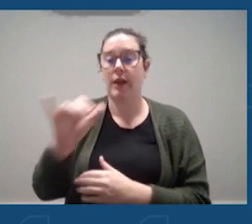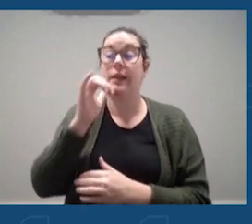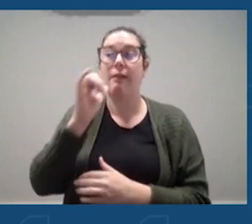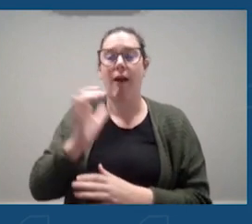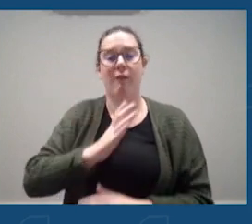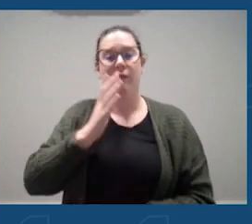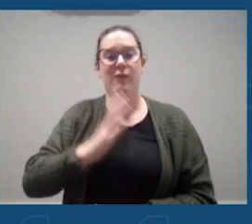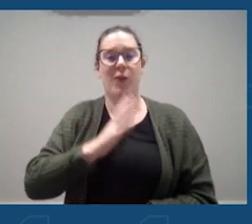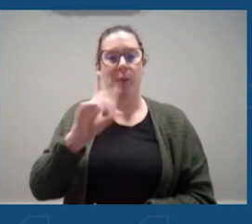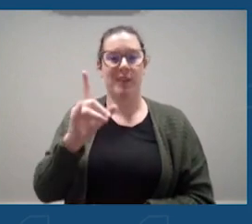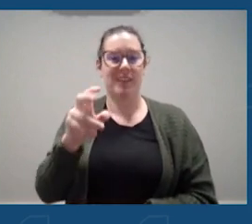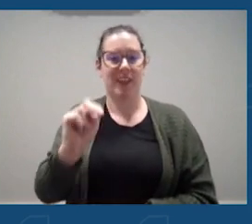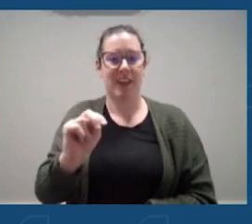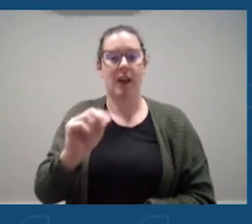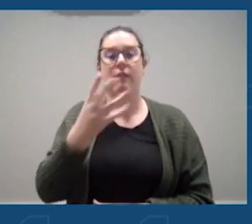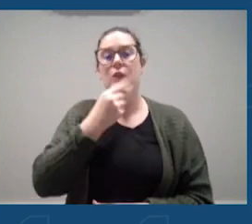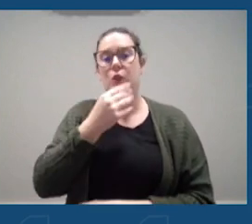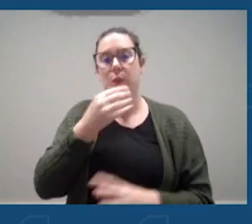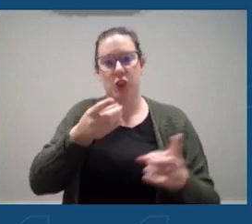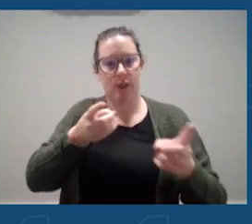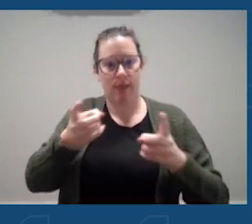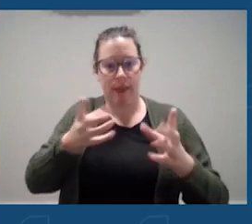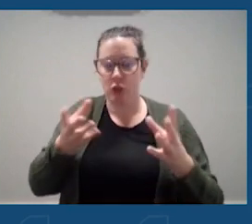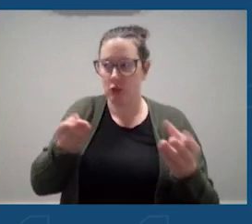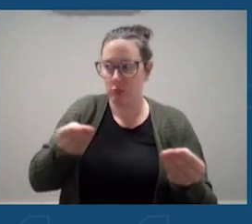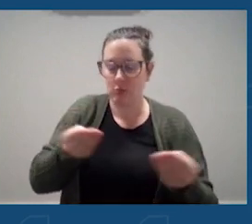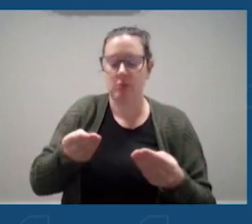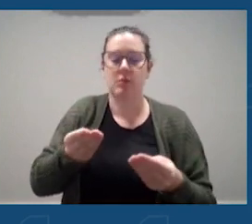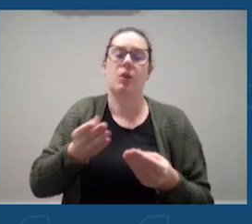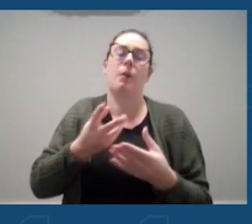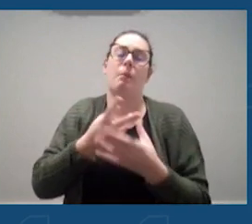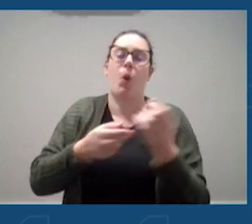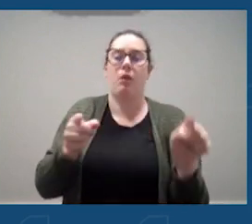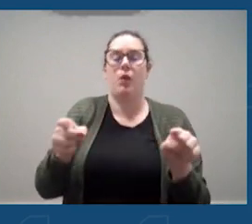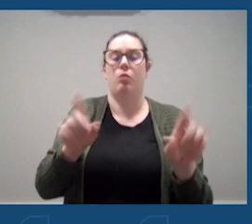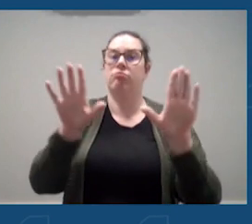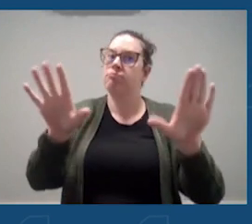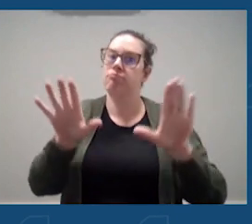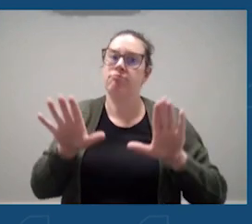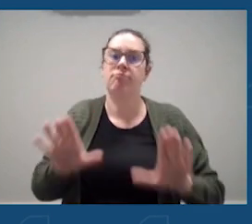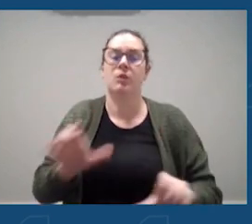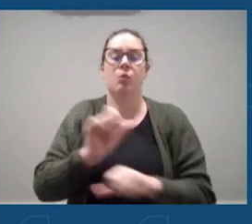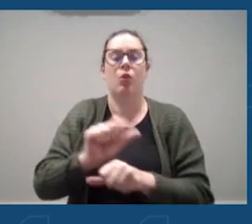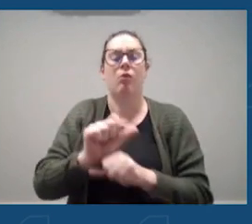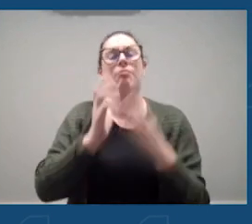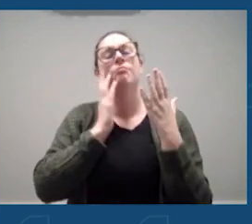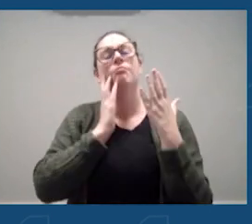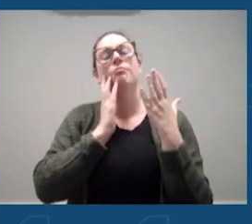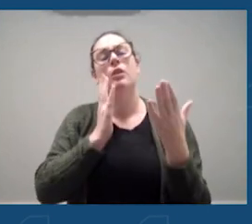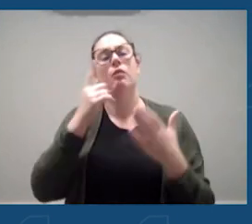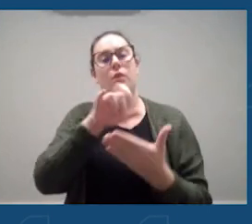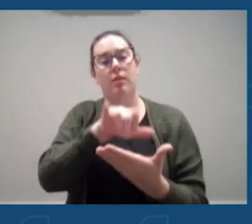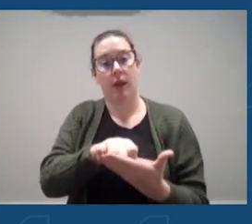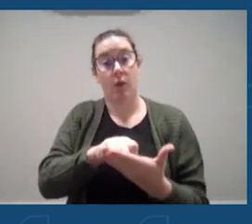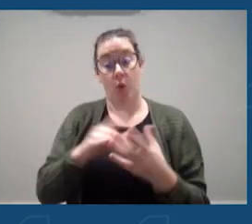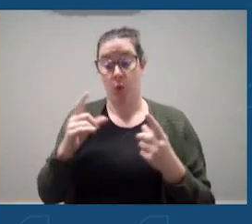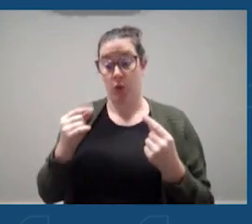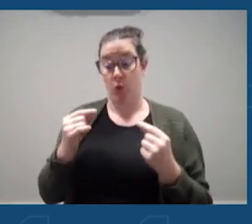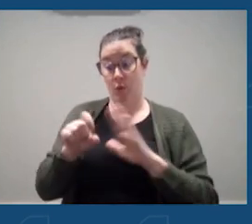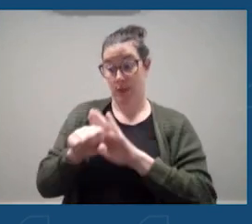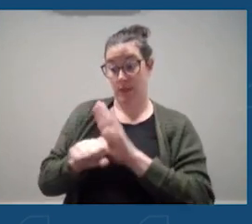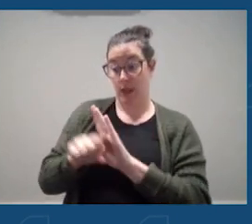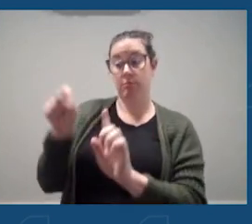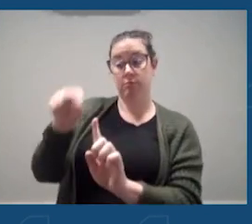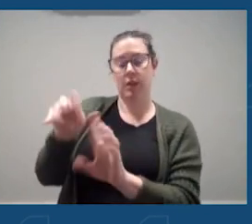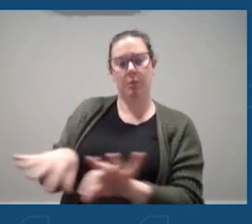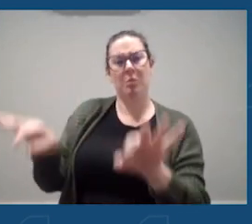Jewish delegation. Both of you have been doing tremendous work, and I thank you for that. What we do at the state level is important, but